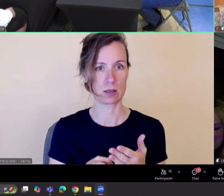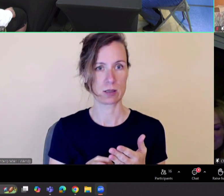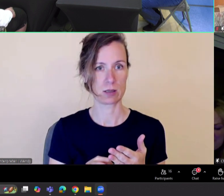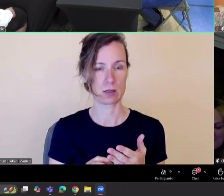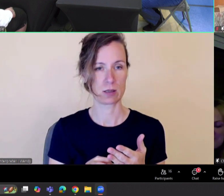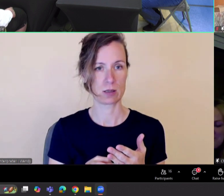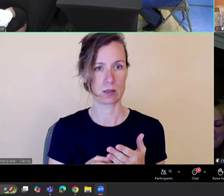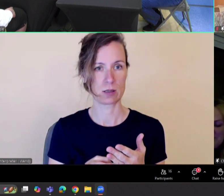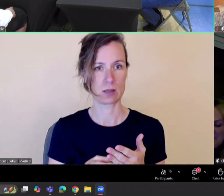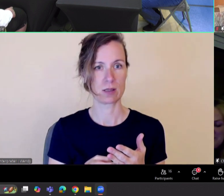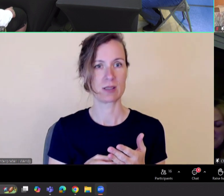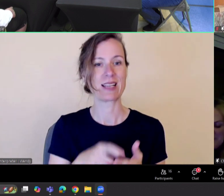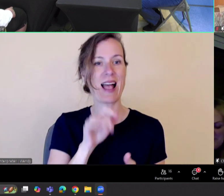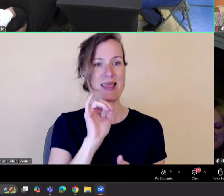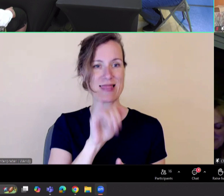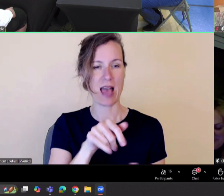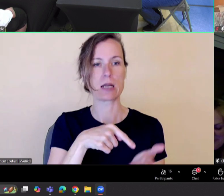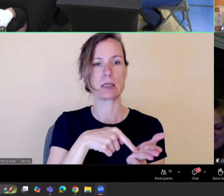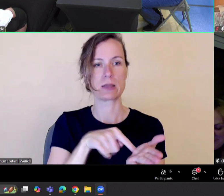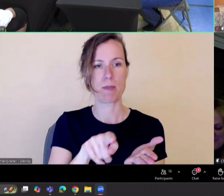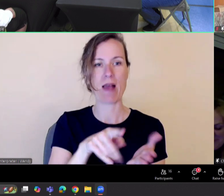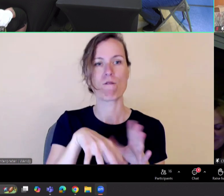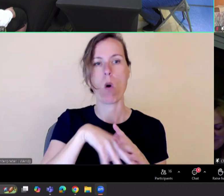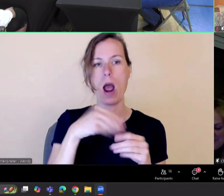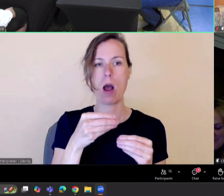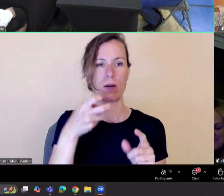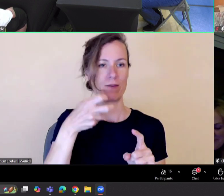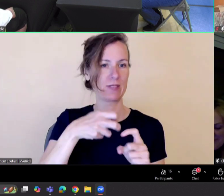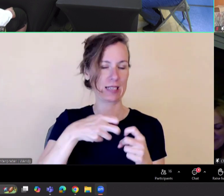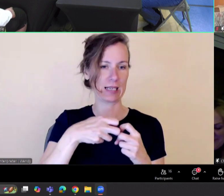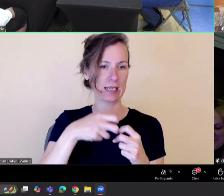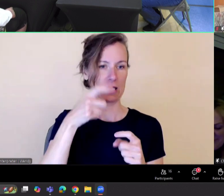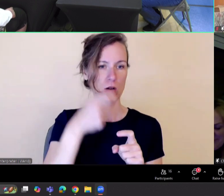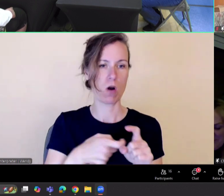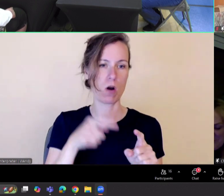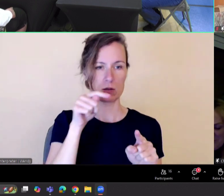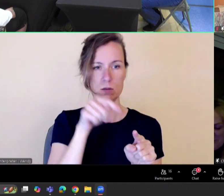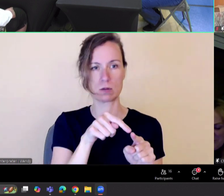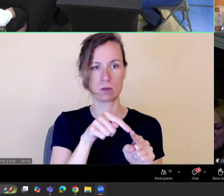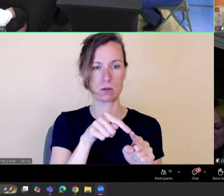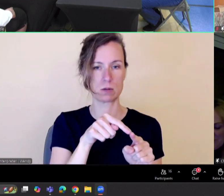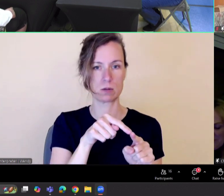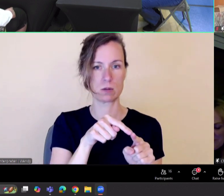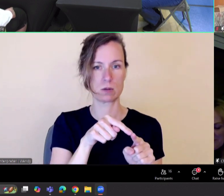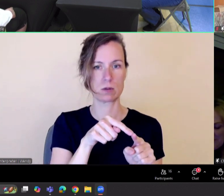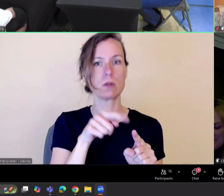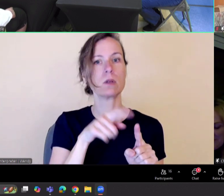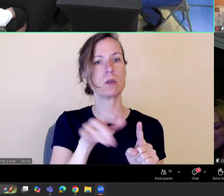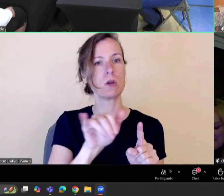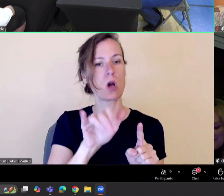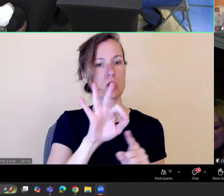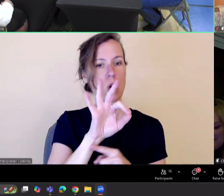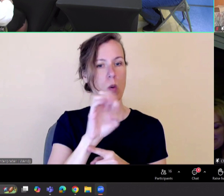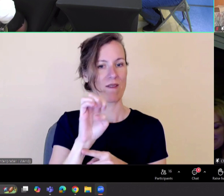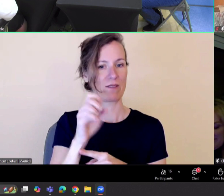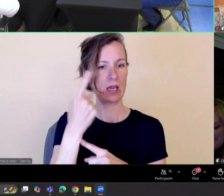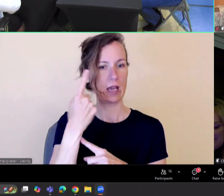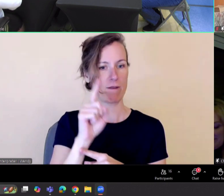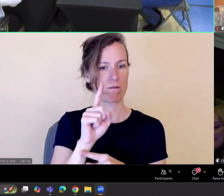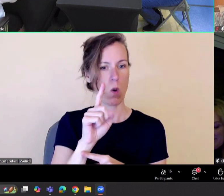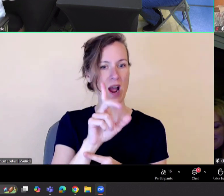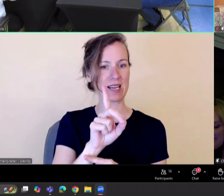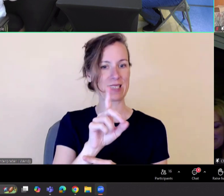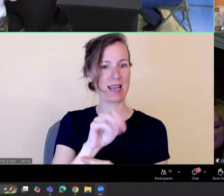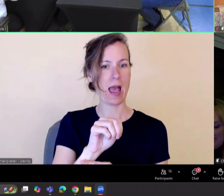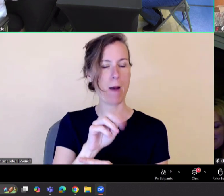that is paid for out of violations. And there's also a fee for DMV lookup and just some of our